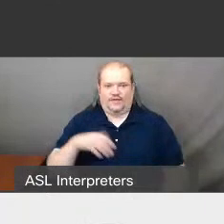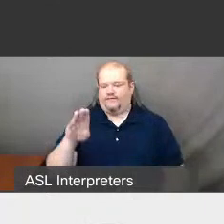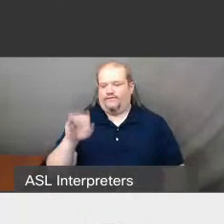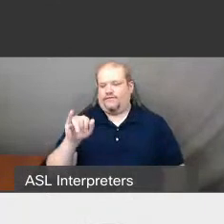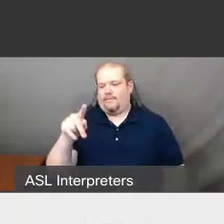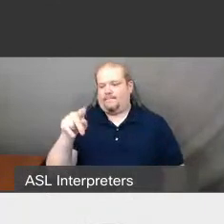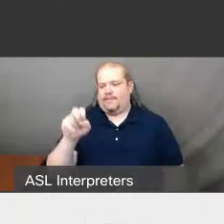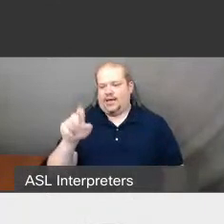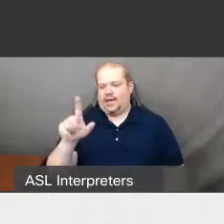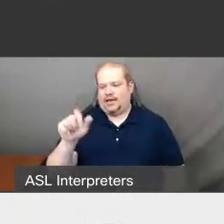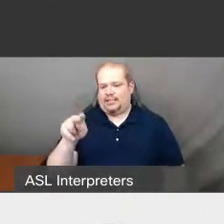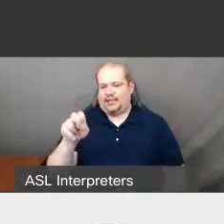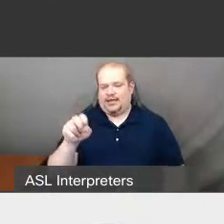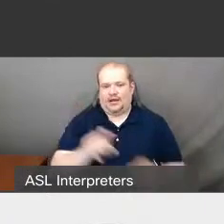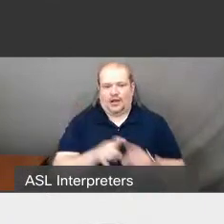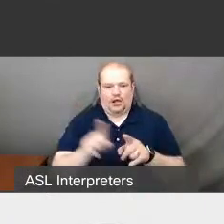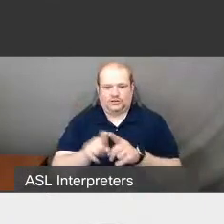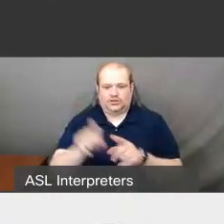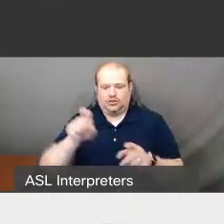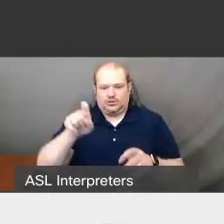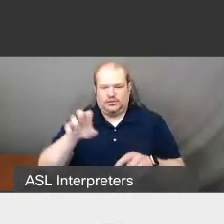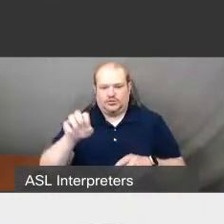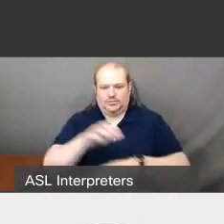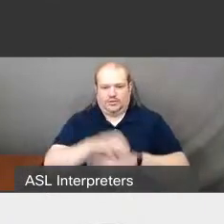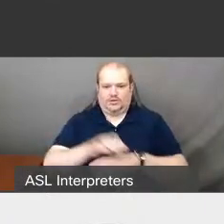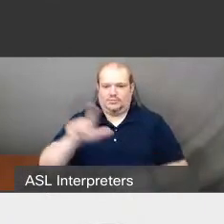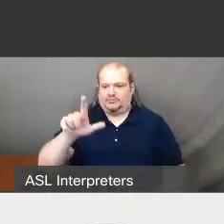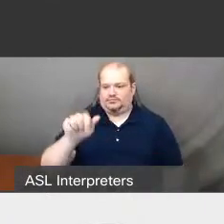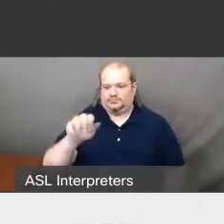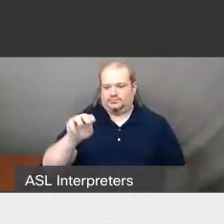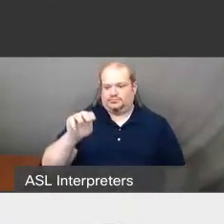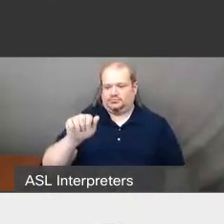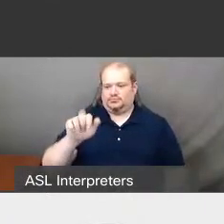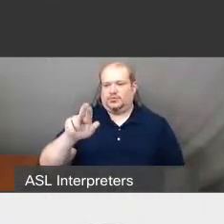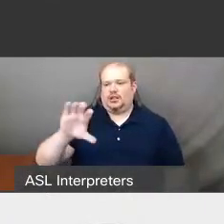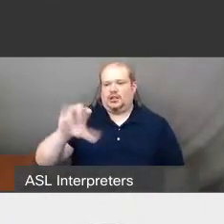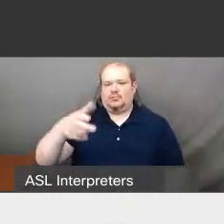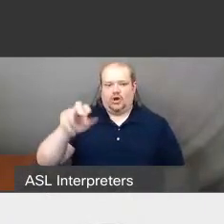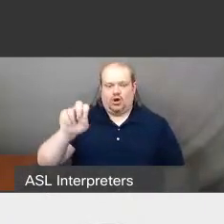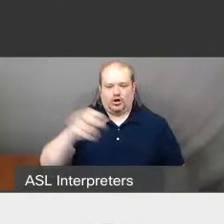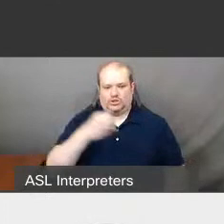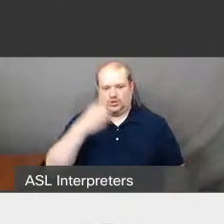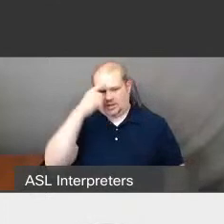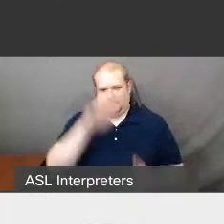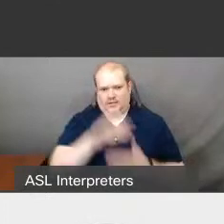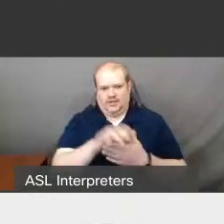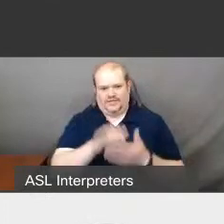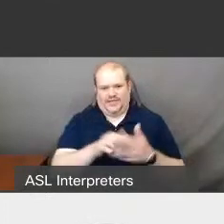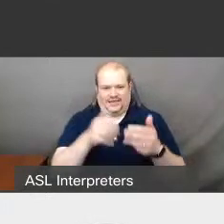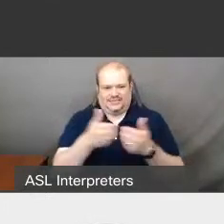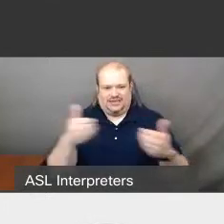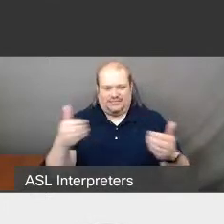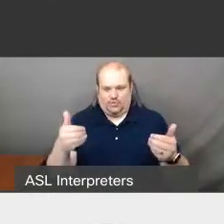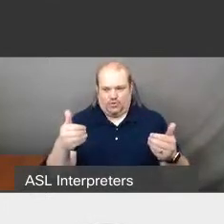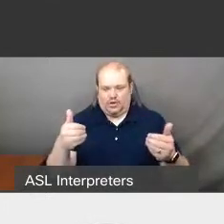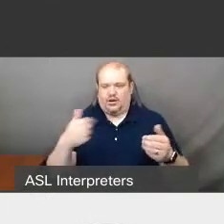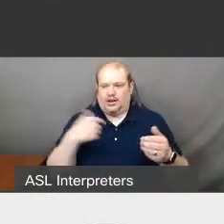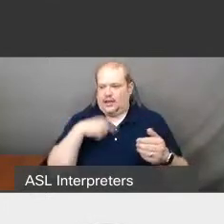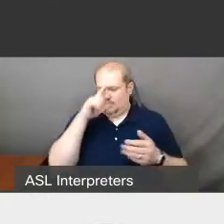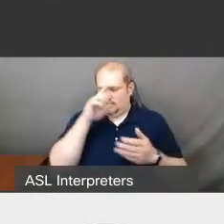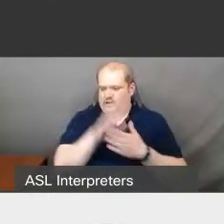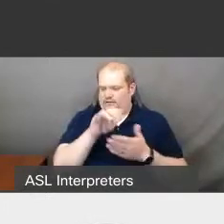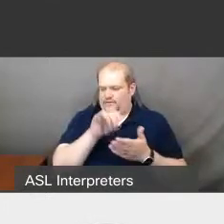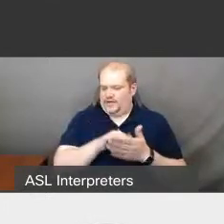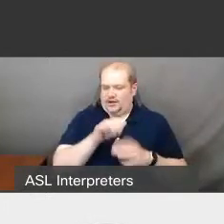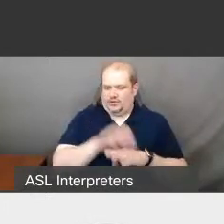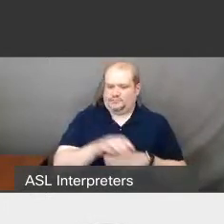lane that was also supposed to be on Lamarche. And I believe that one is a separate one. And I believe the one